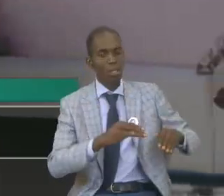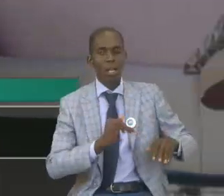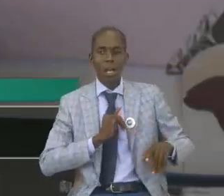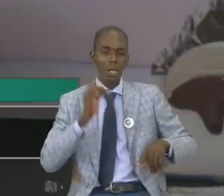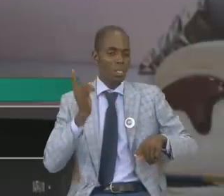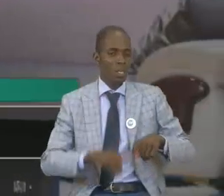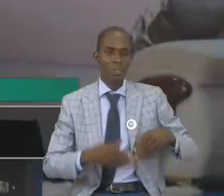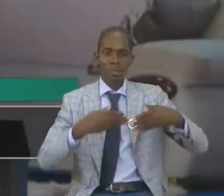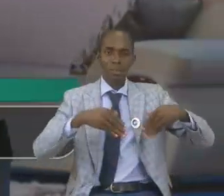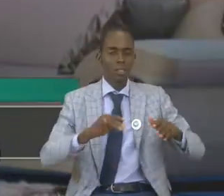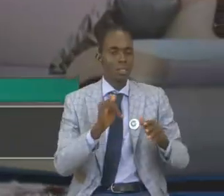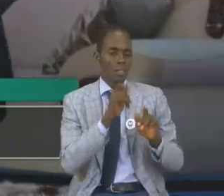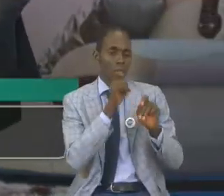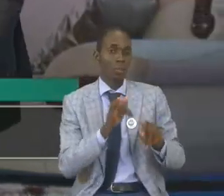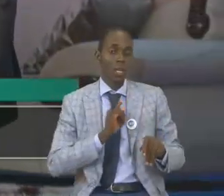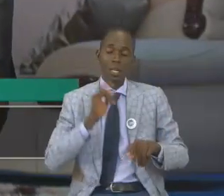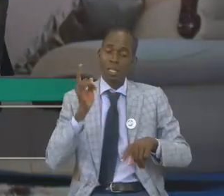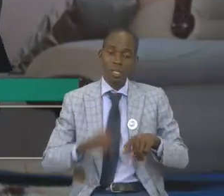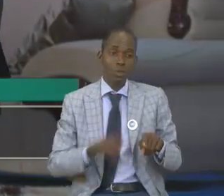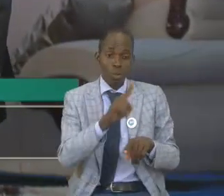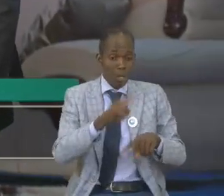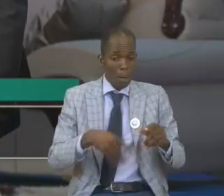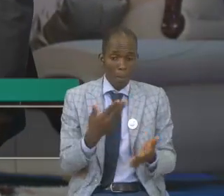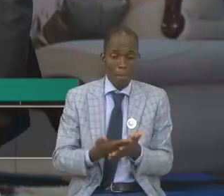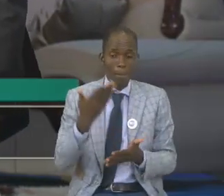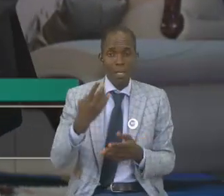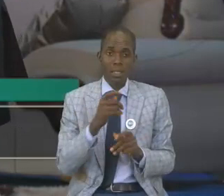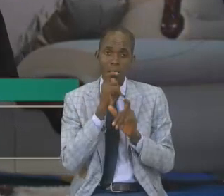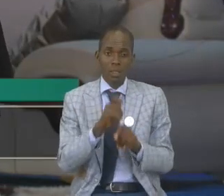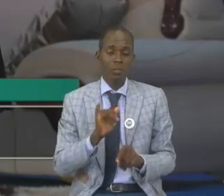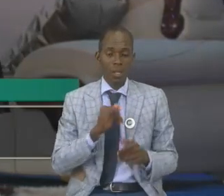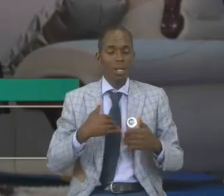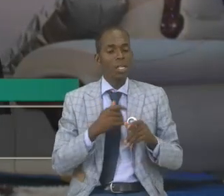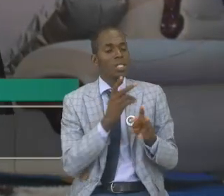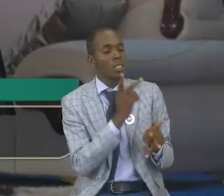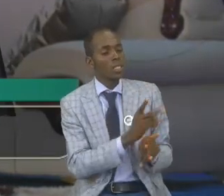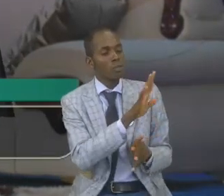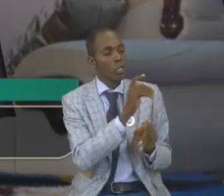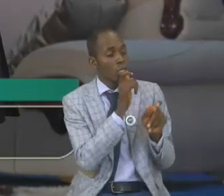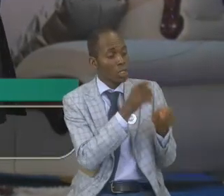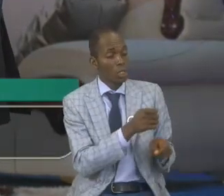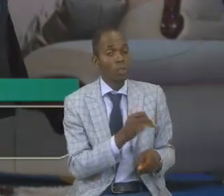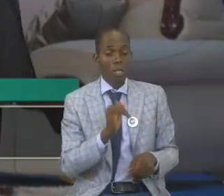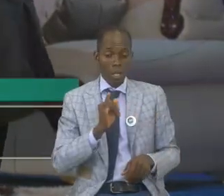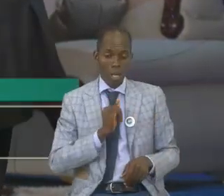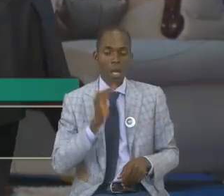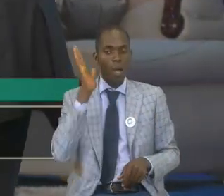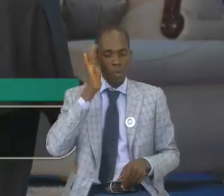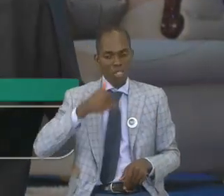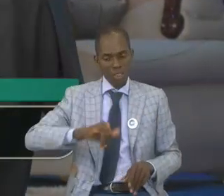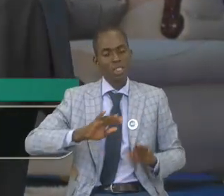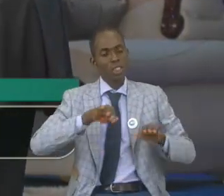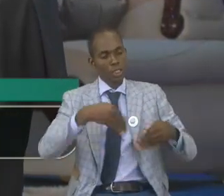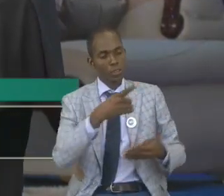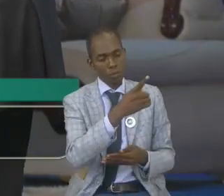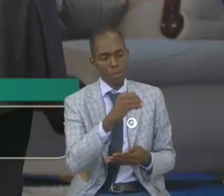You cannot buy the gifts I have. Keep your gifts by yourself. I will still interpret for you. You